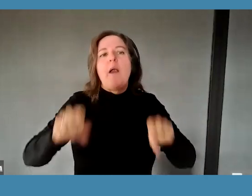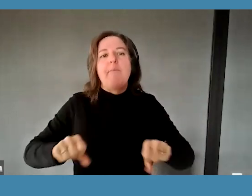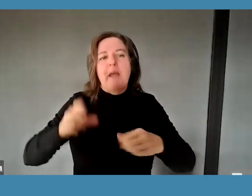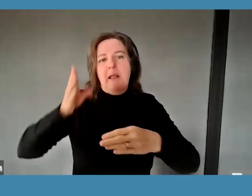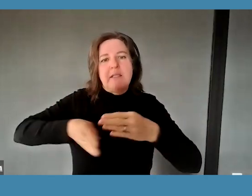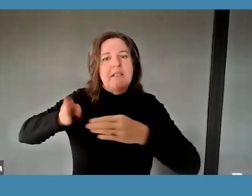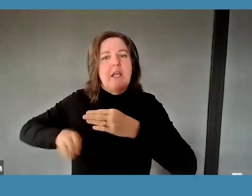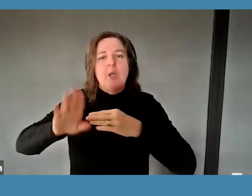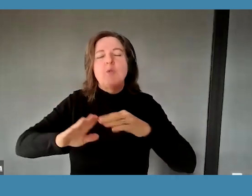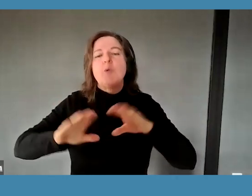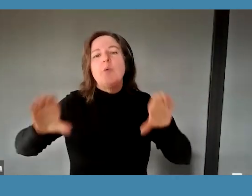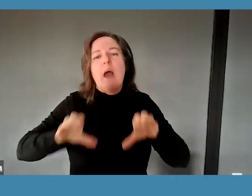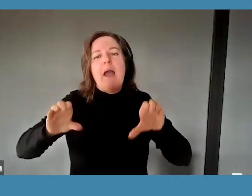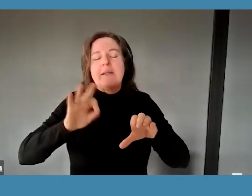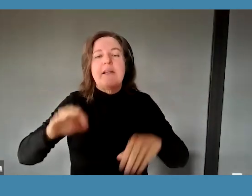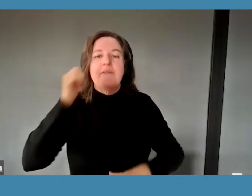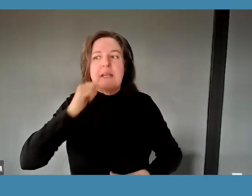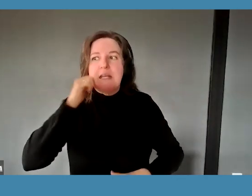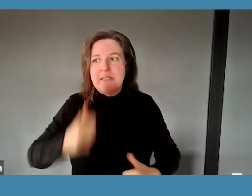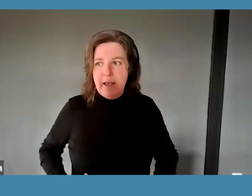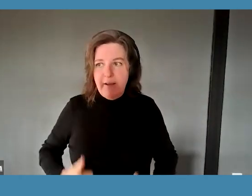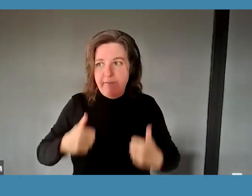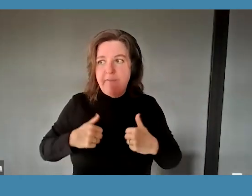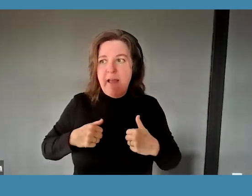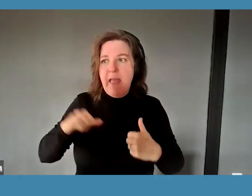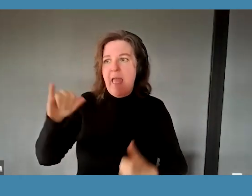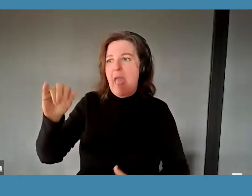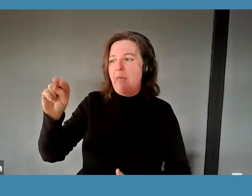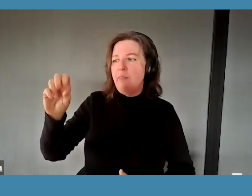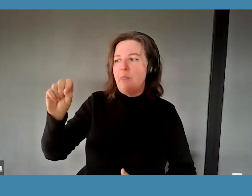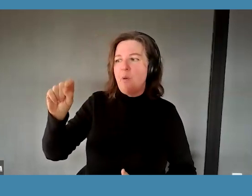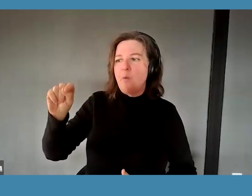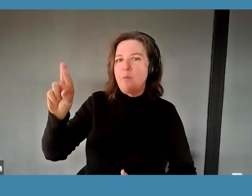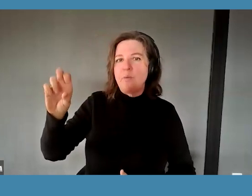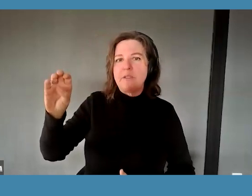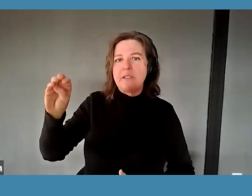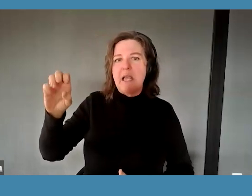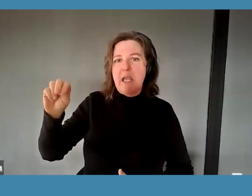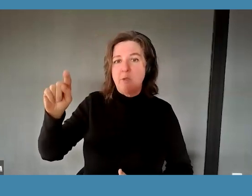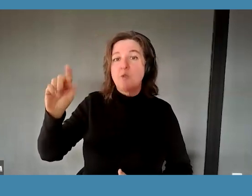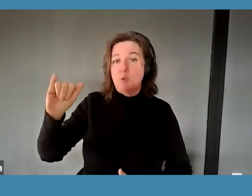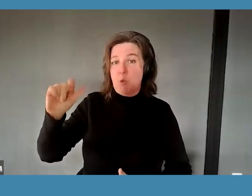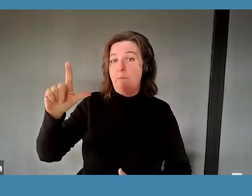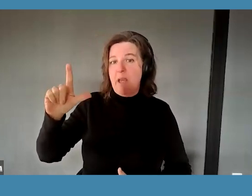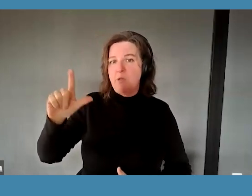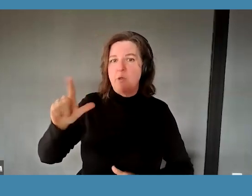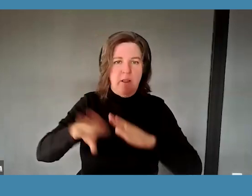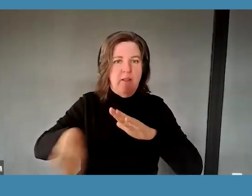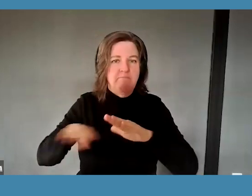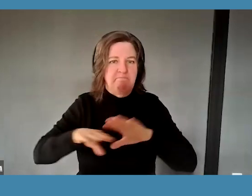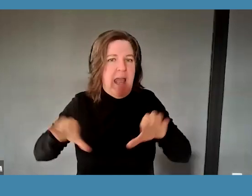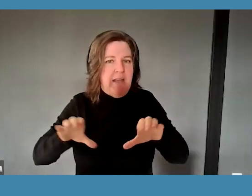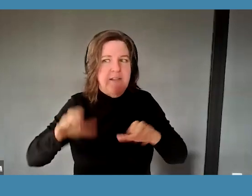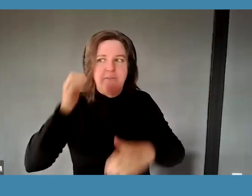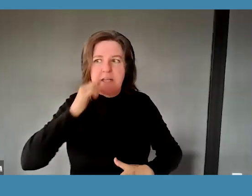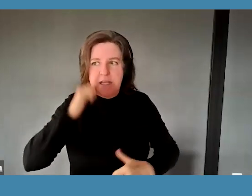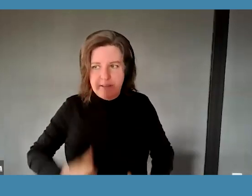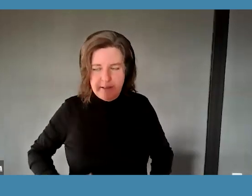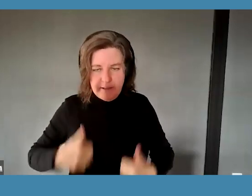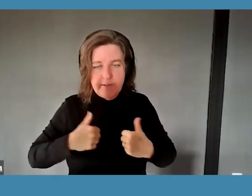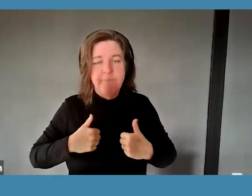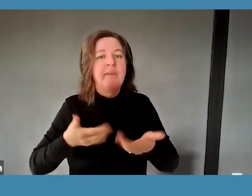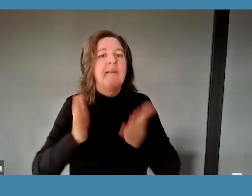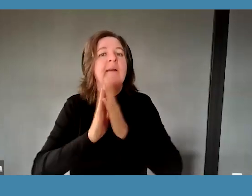your instrumental activities of daily living. They're going to want to know about your nutrition status.